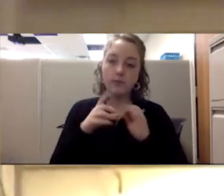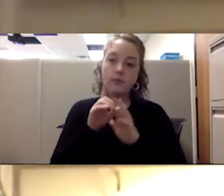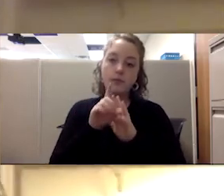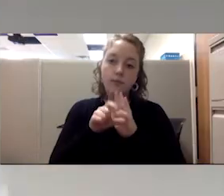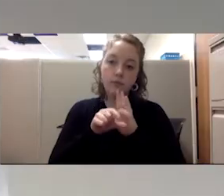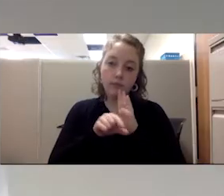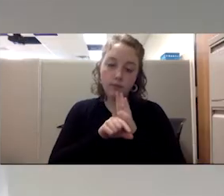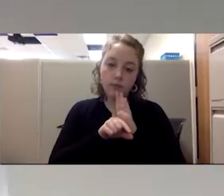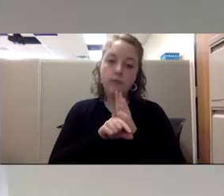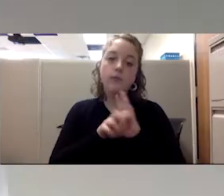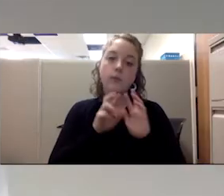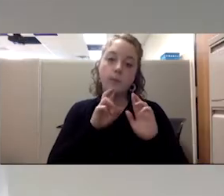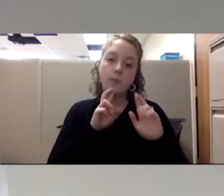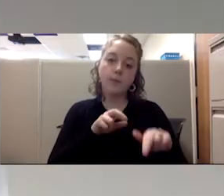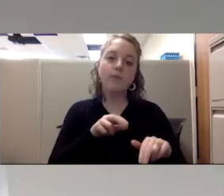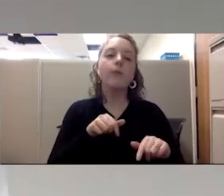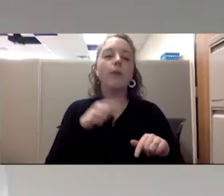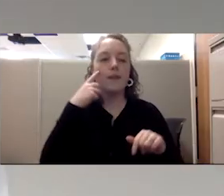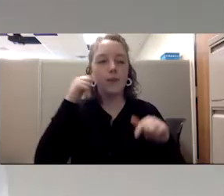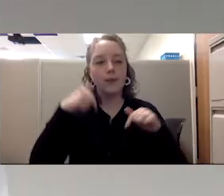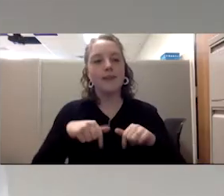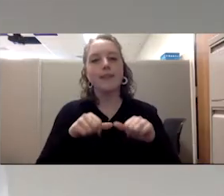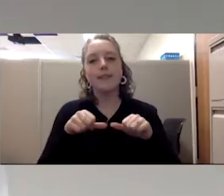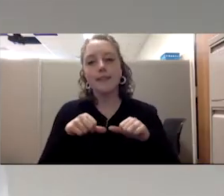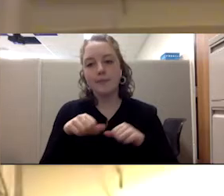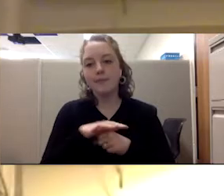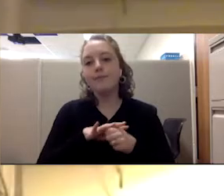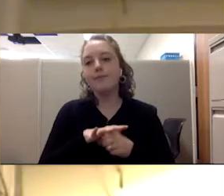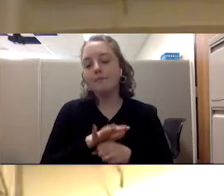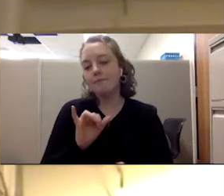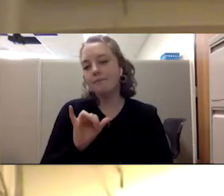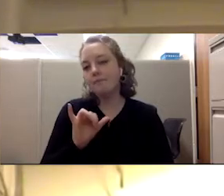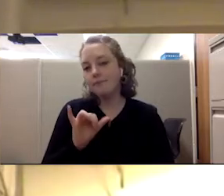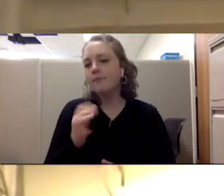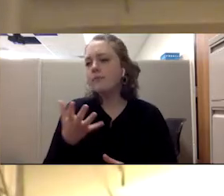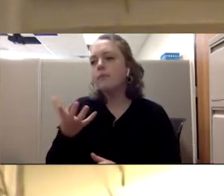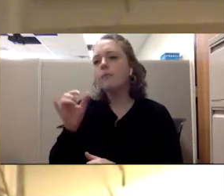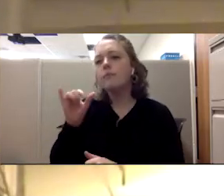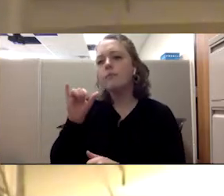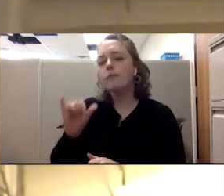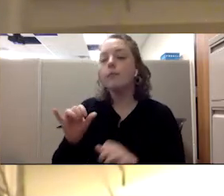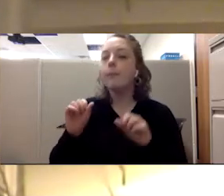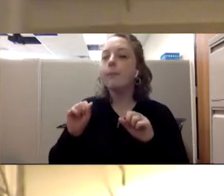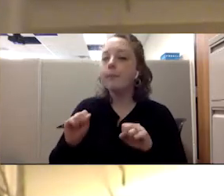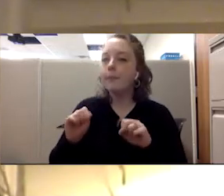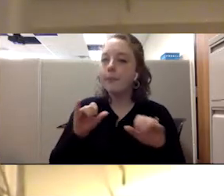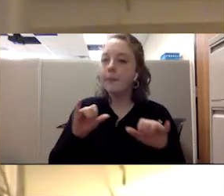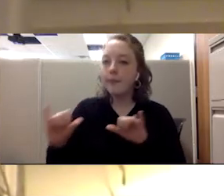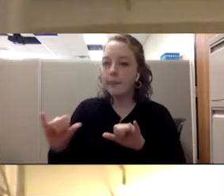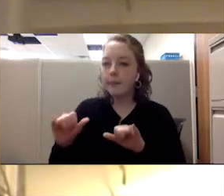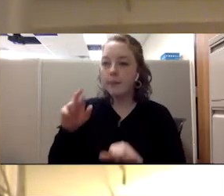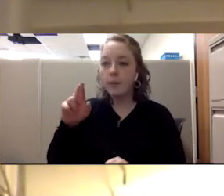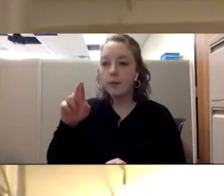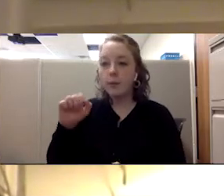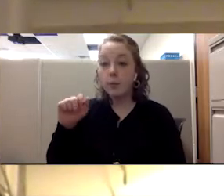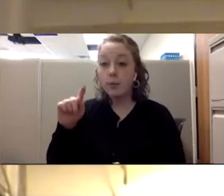Okay. Report down on this area. Yeah, I mean, it's probably similar to what realtors